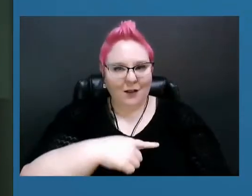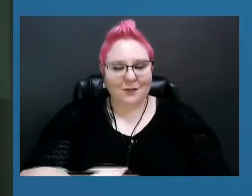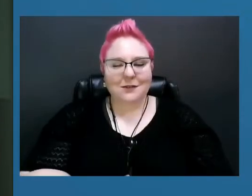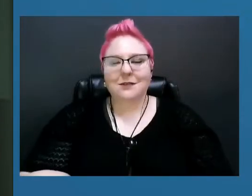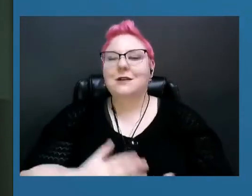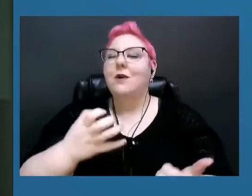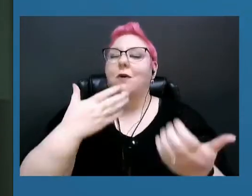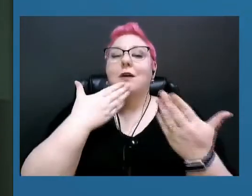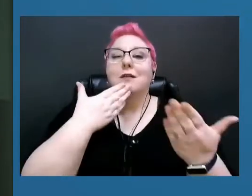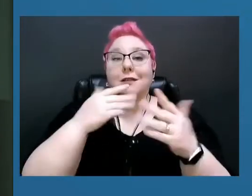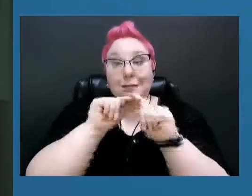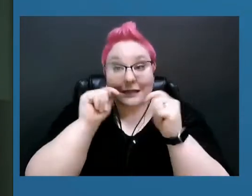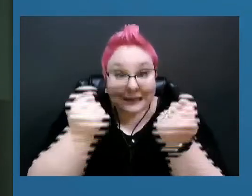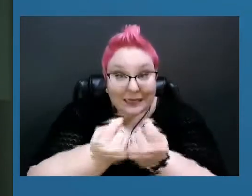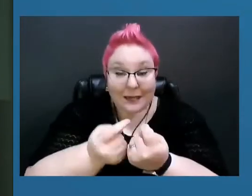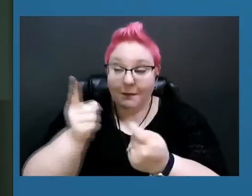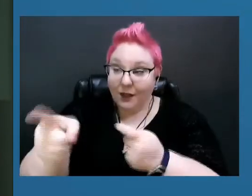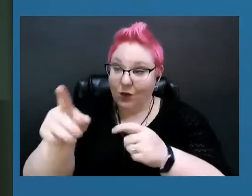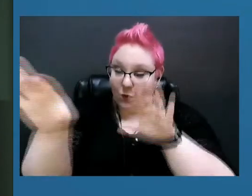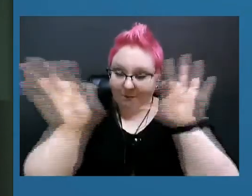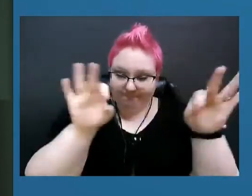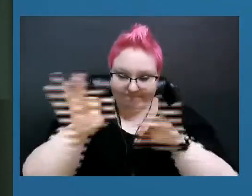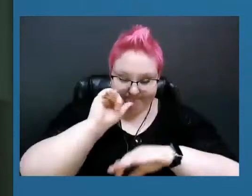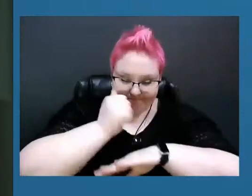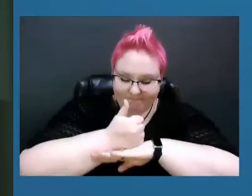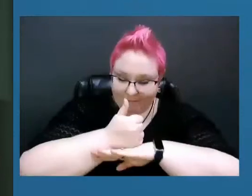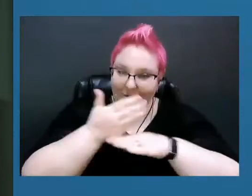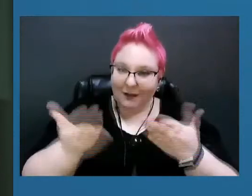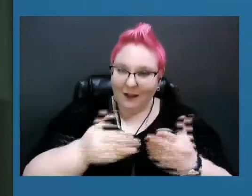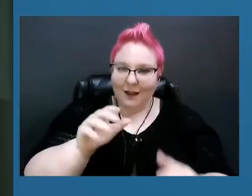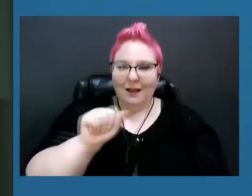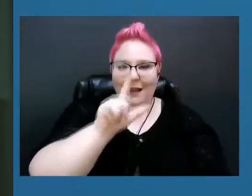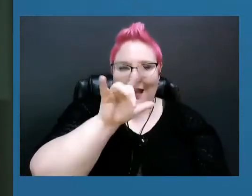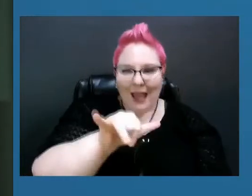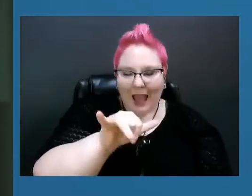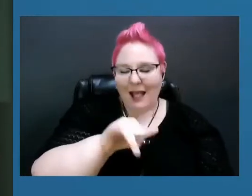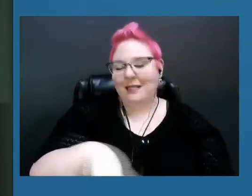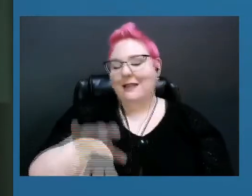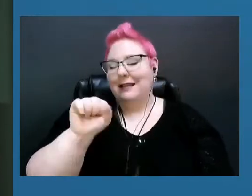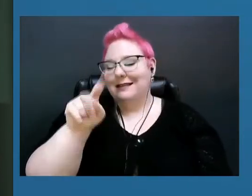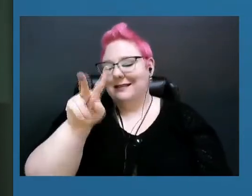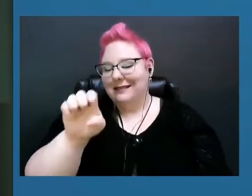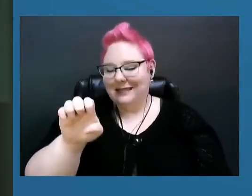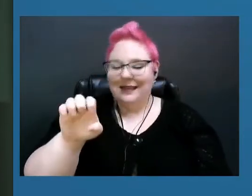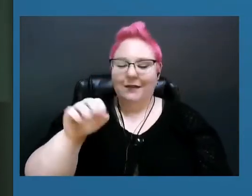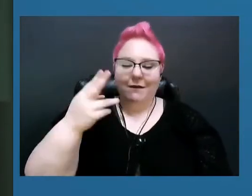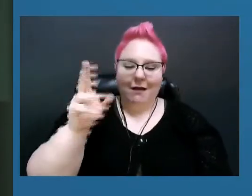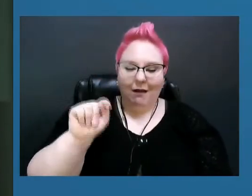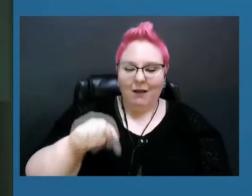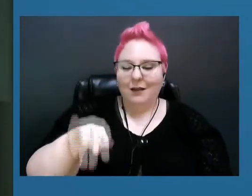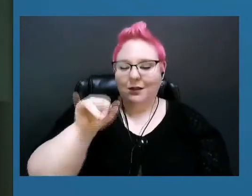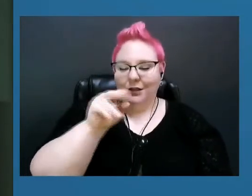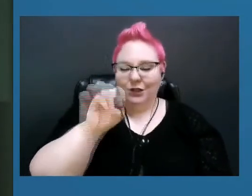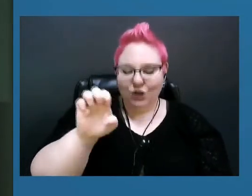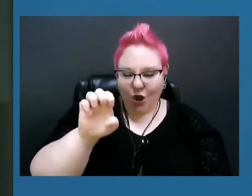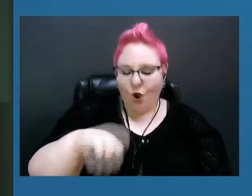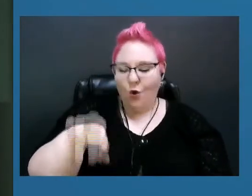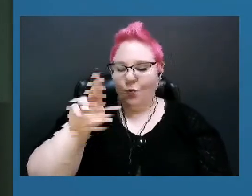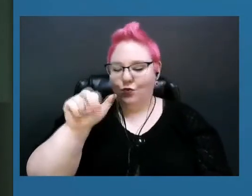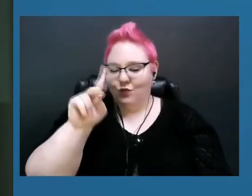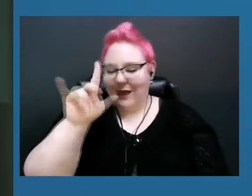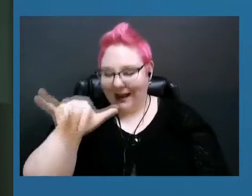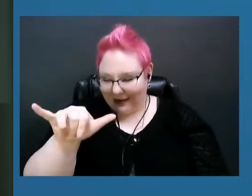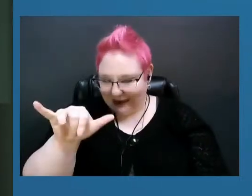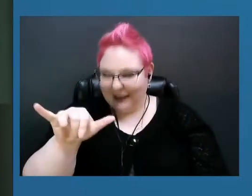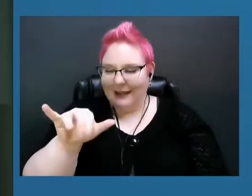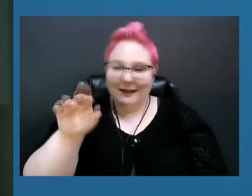incredible team that you've put in place here in the North Country. Ali Webanero, Steve Hunt, Joe Zalewski, Randy